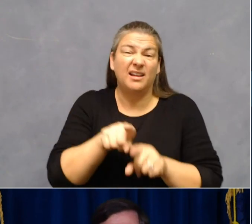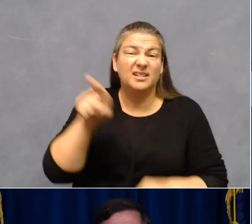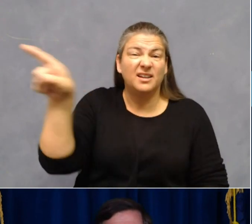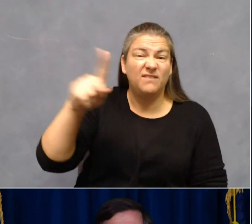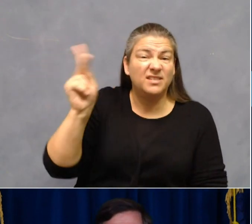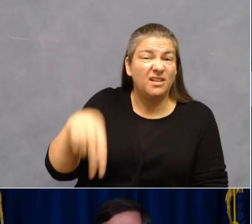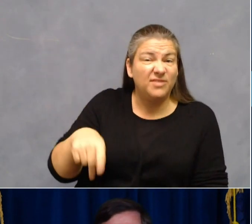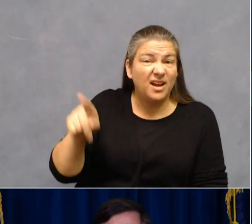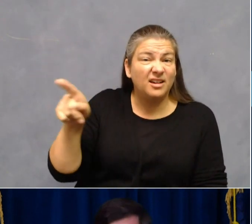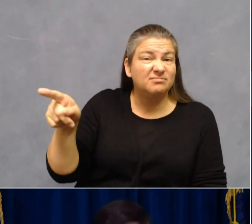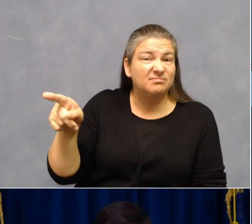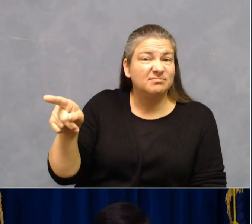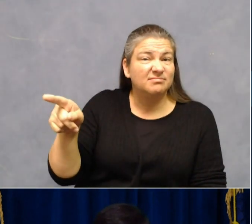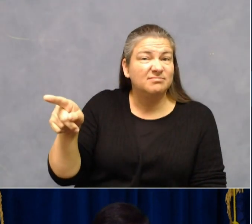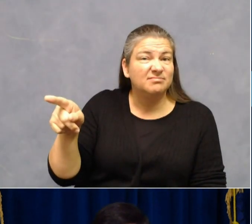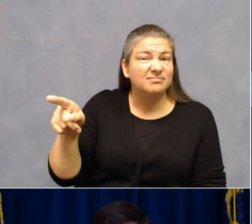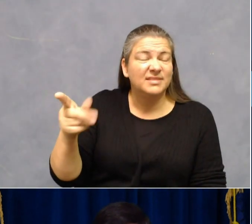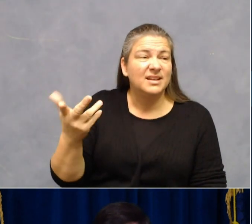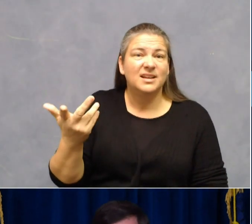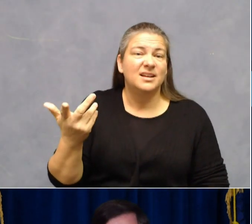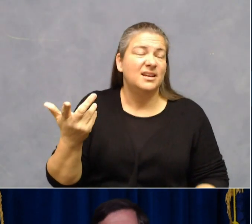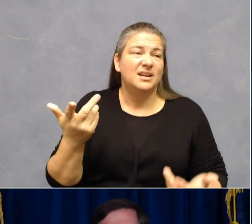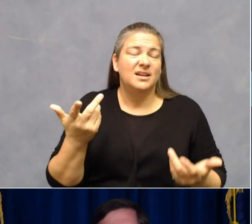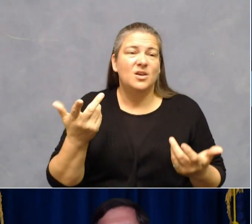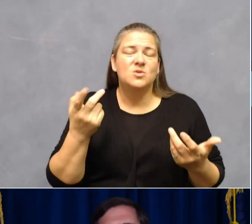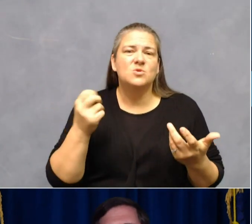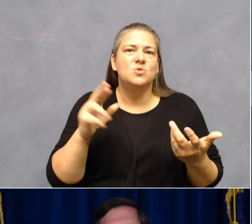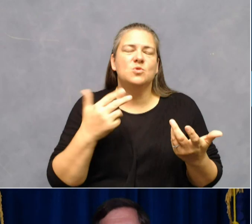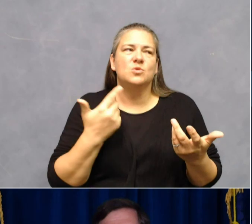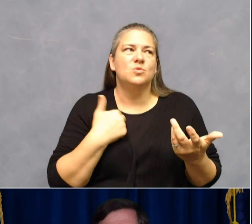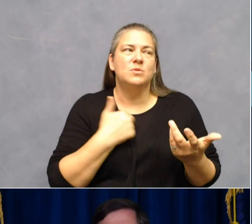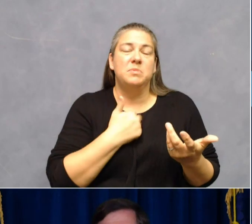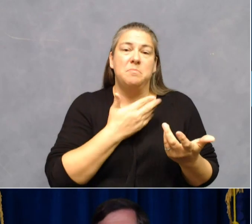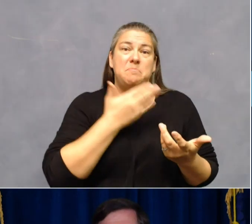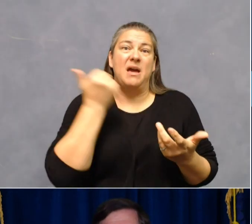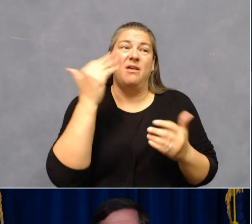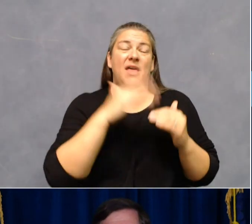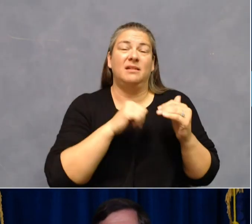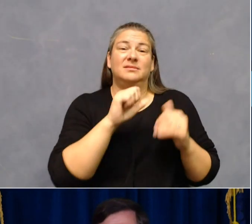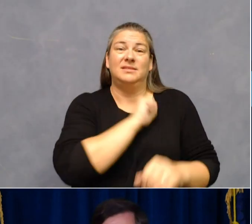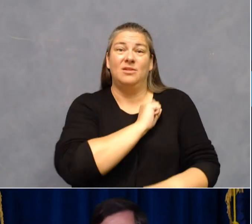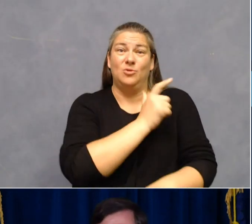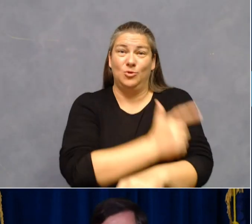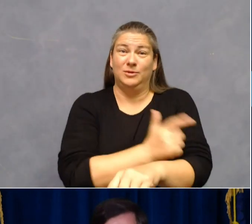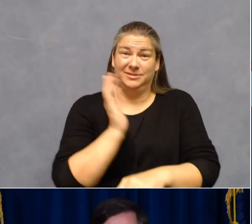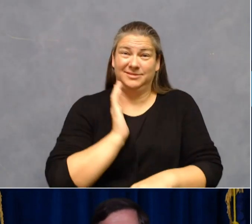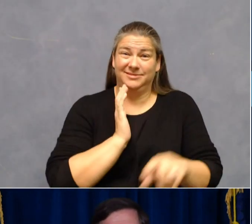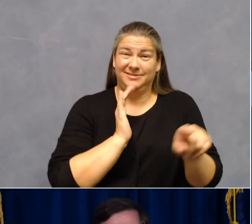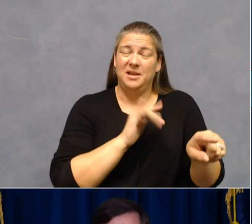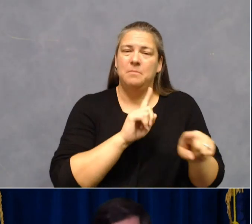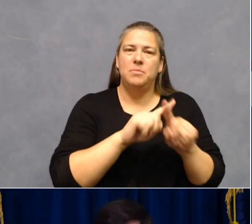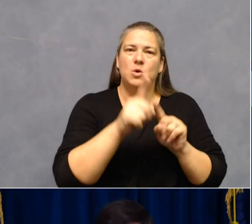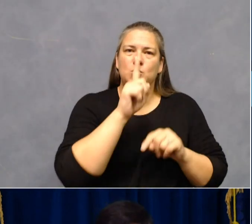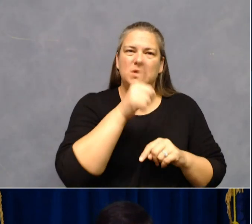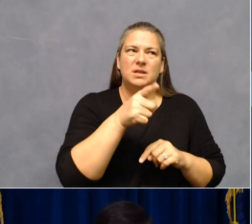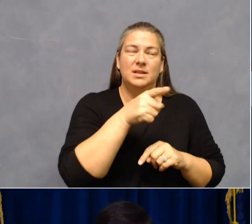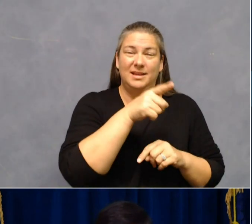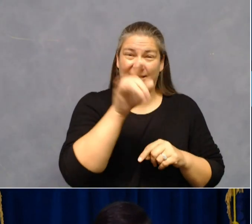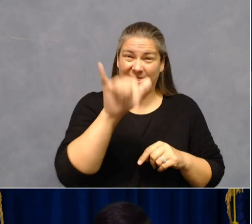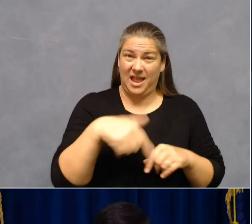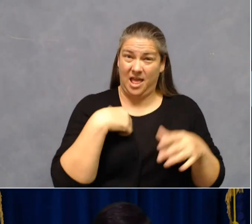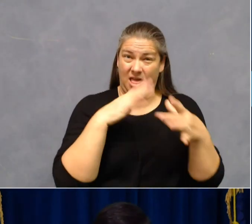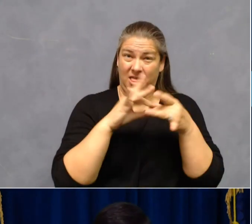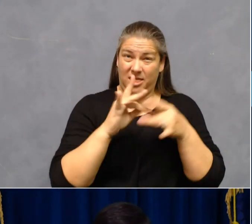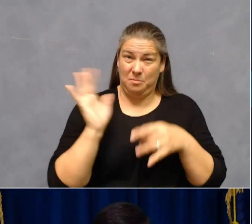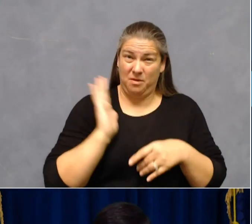more like St. Louis or better than St. Louis, but certainly looking at that second surge they're talking